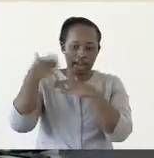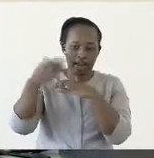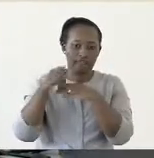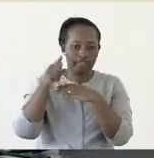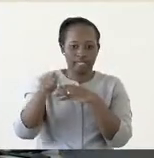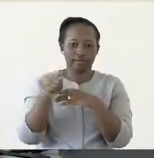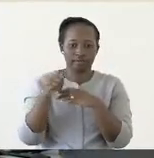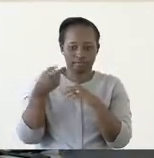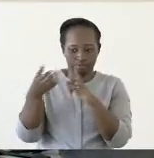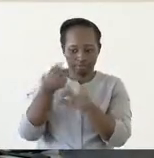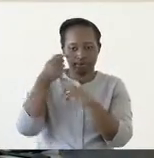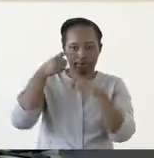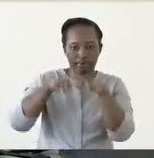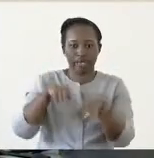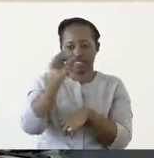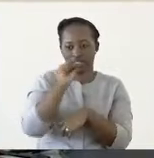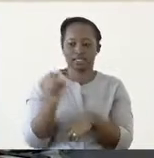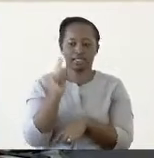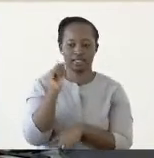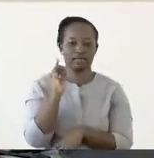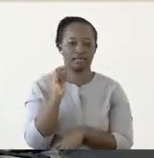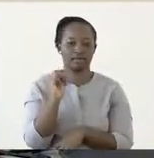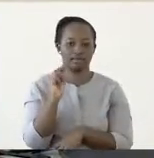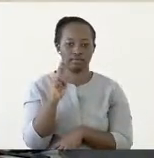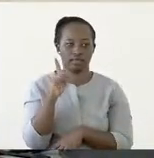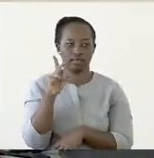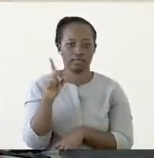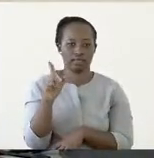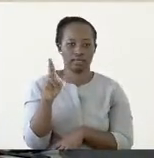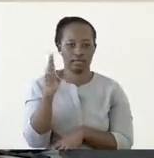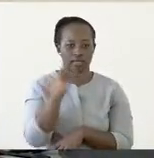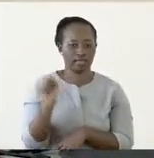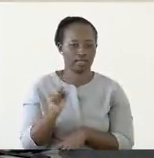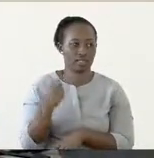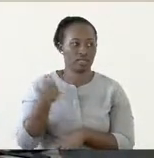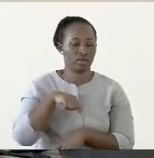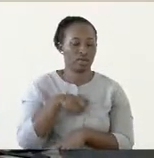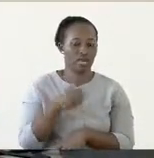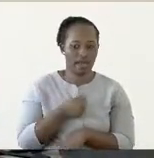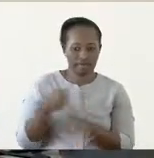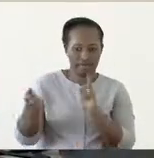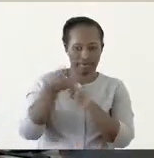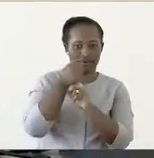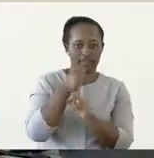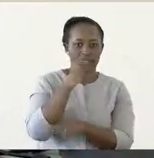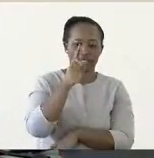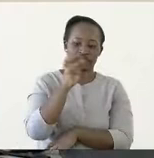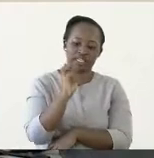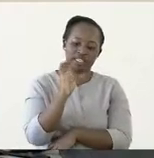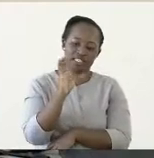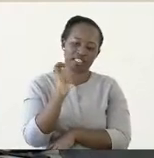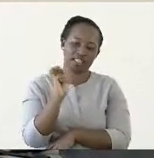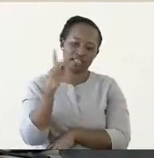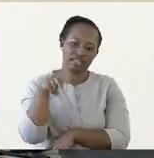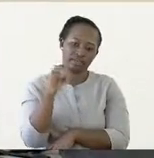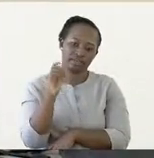the stimulus, which is the stimulus is temperature. We have the receptors. The skin, after detecting it,